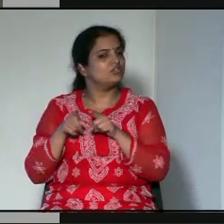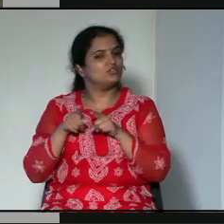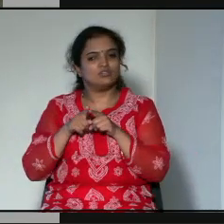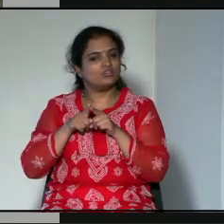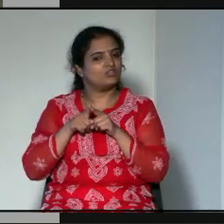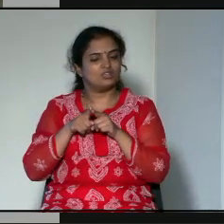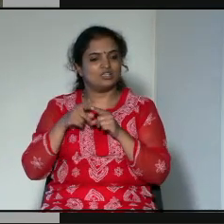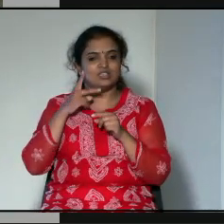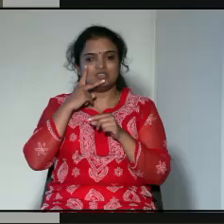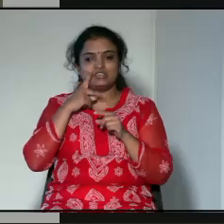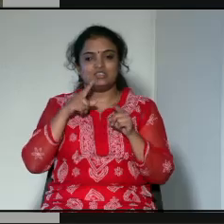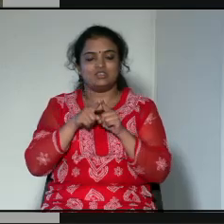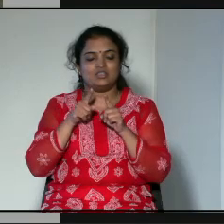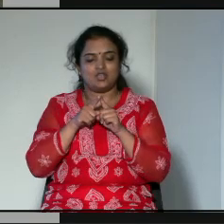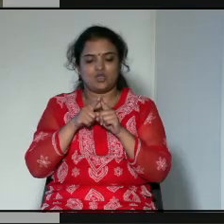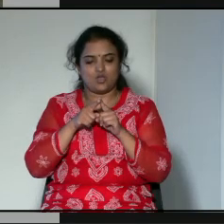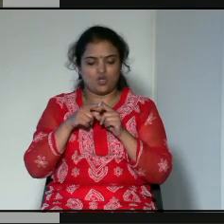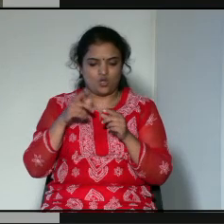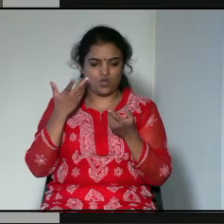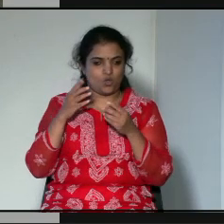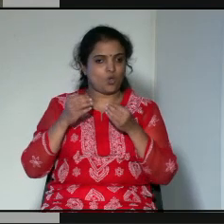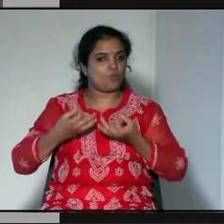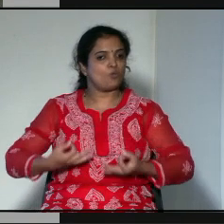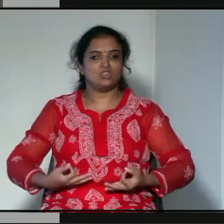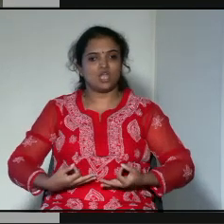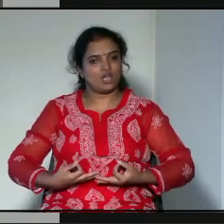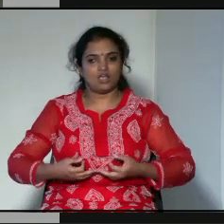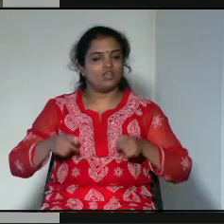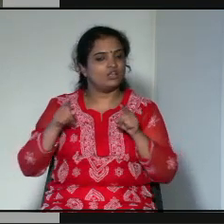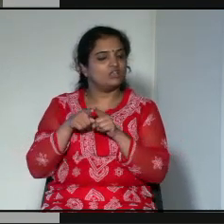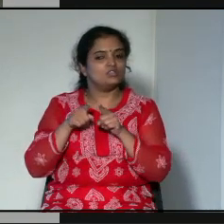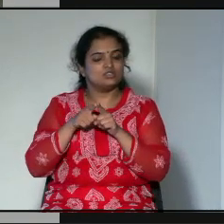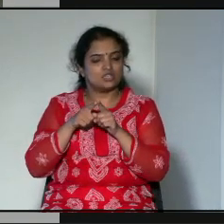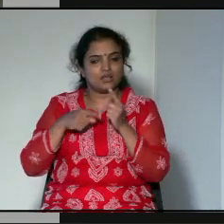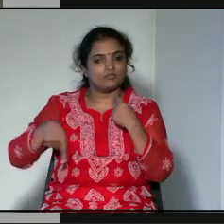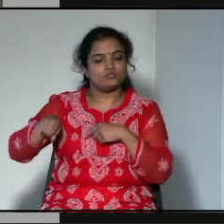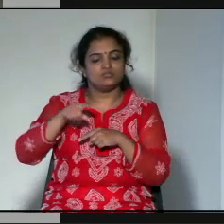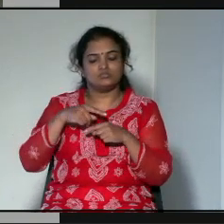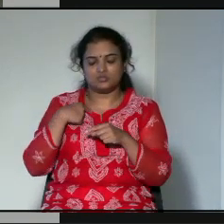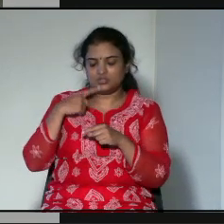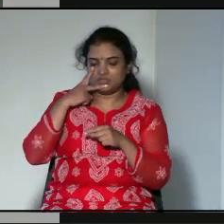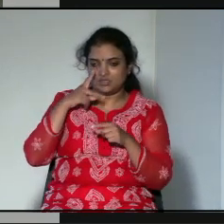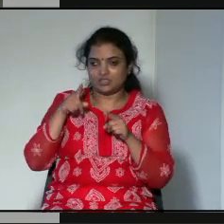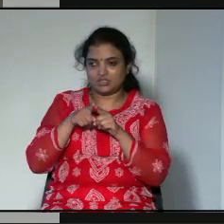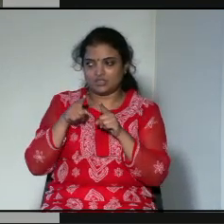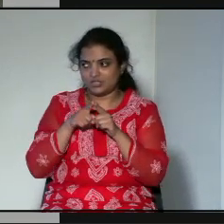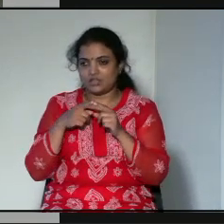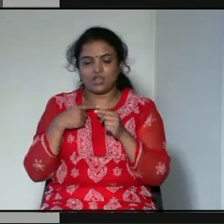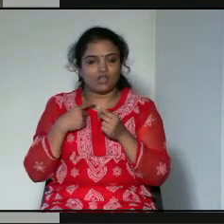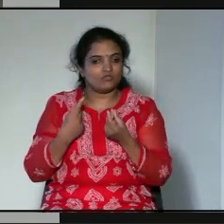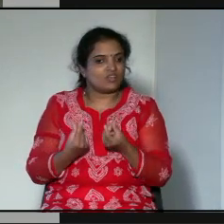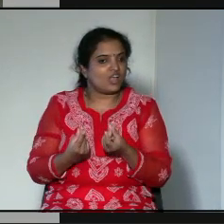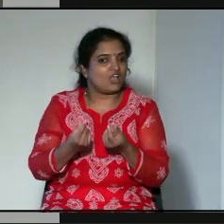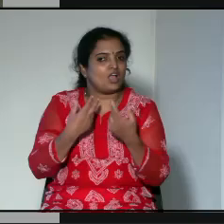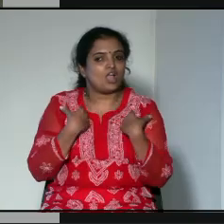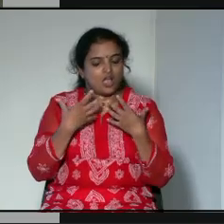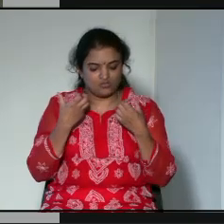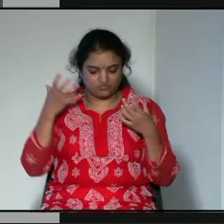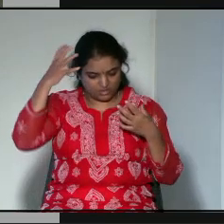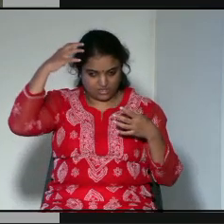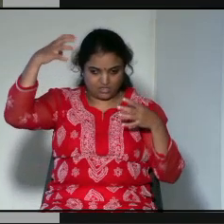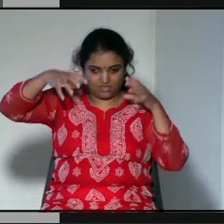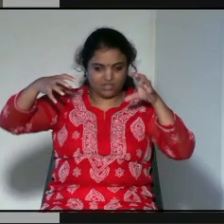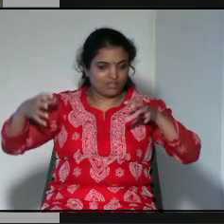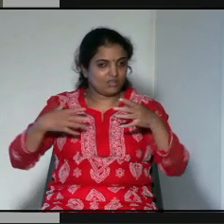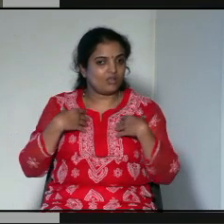Buddha in his Bhumi Sparsha posture. She also seemed to be in a tearing hurry to forge ahead.